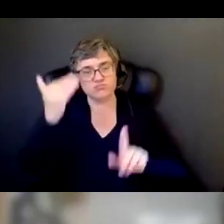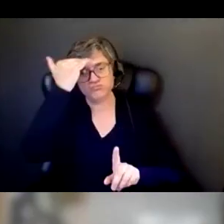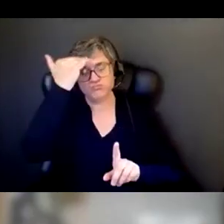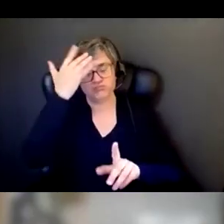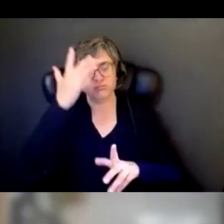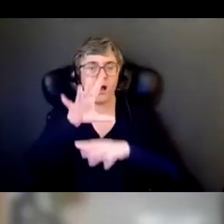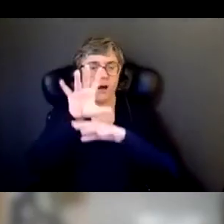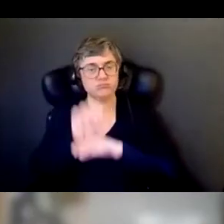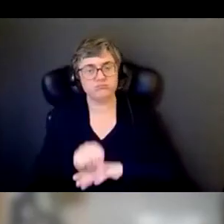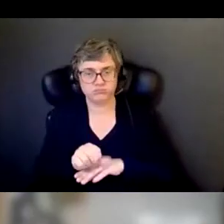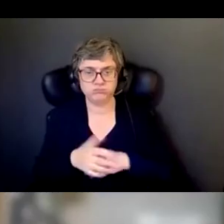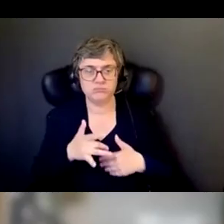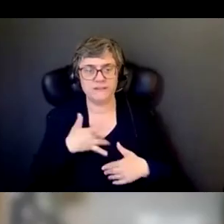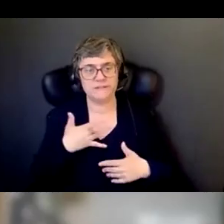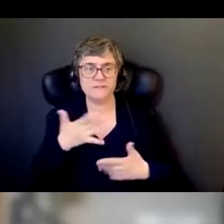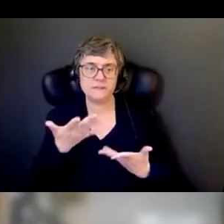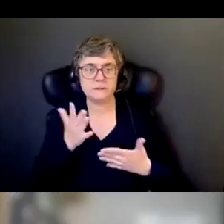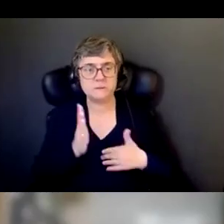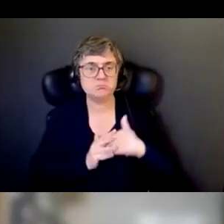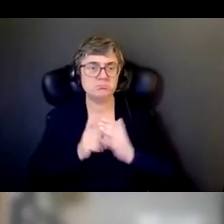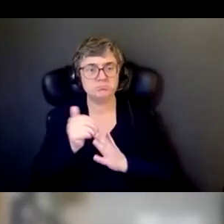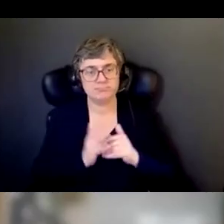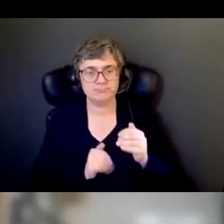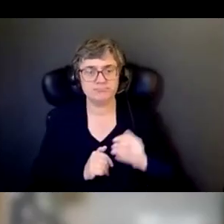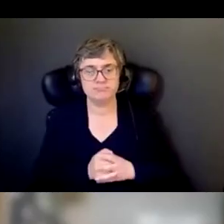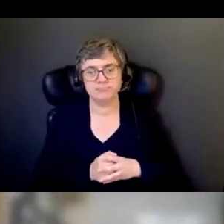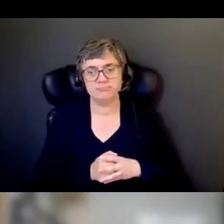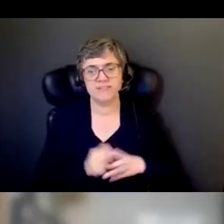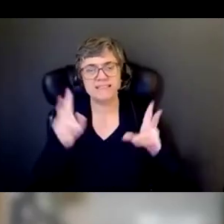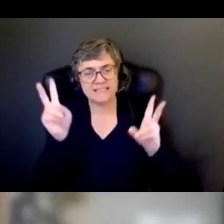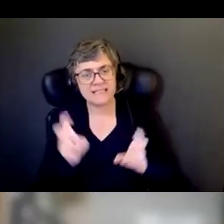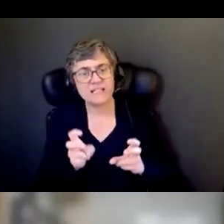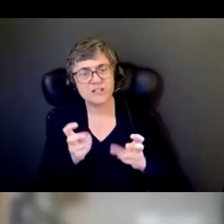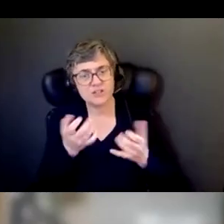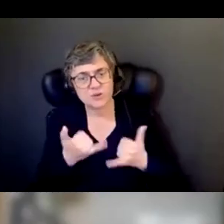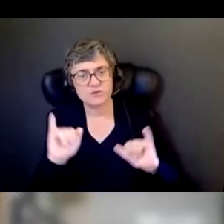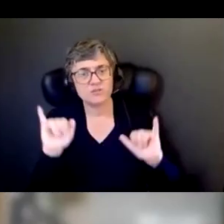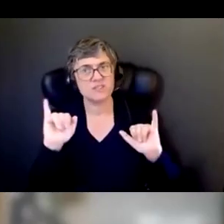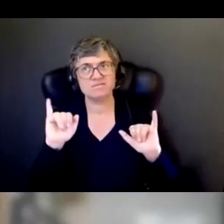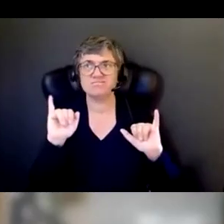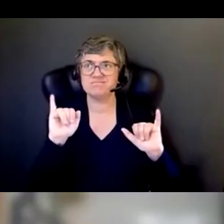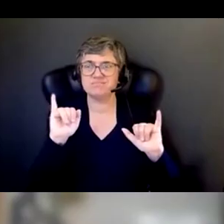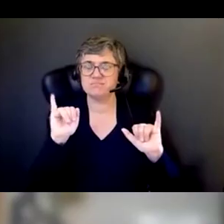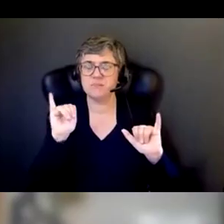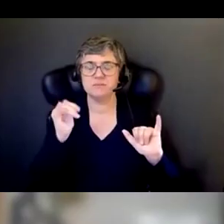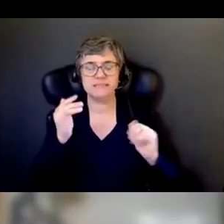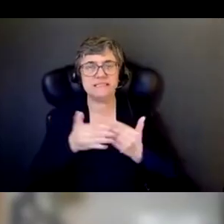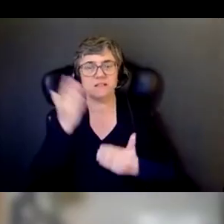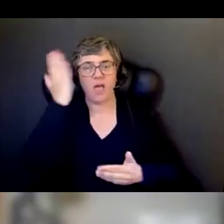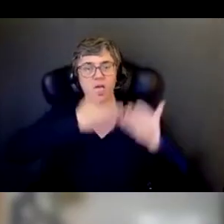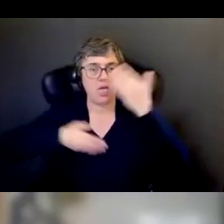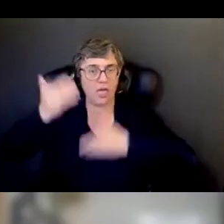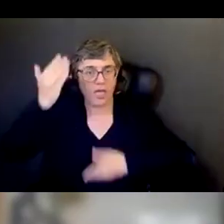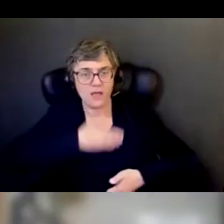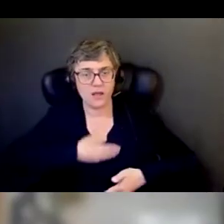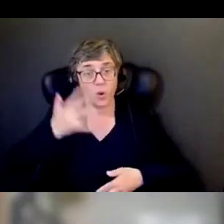dependence, ableism undermines autonomy, and systems still look for incidents, not patterns of control. And I